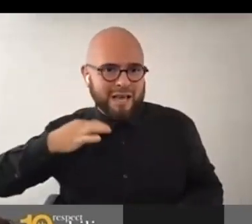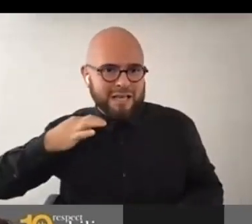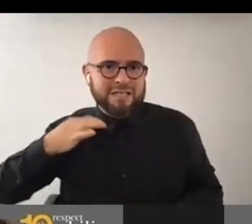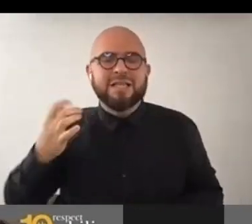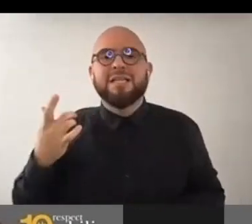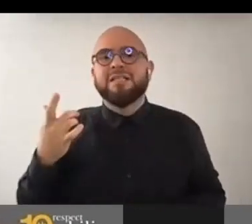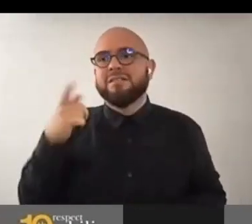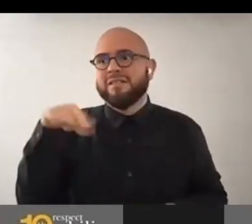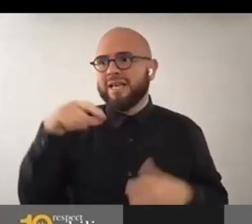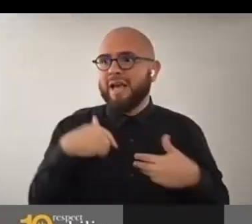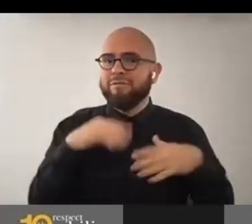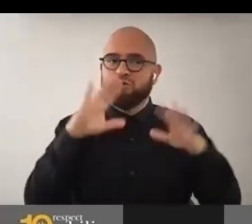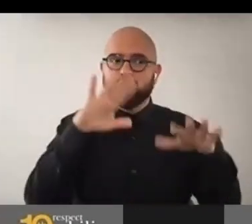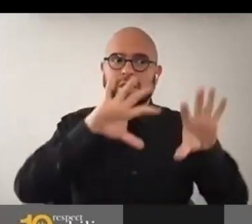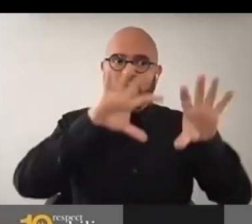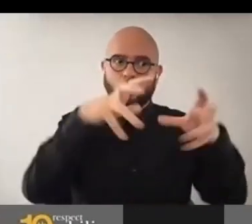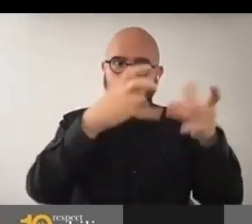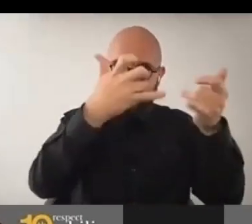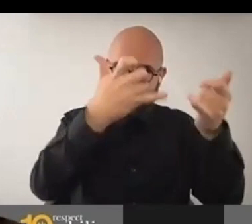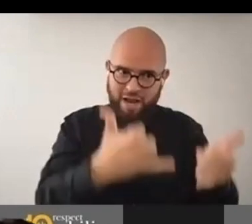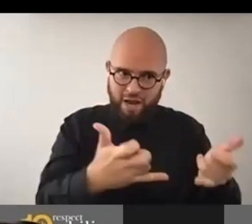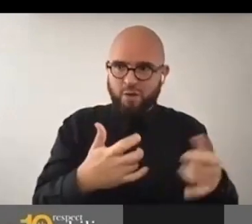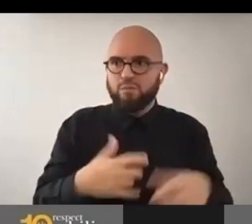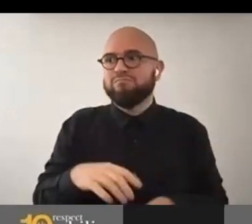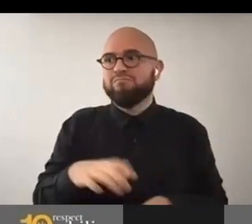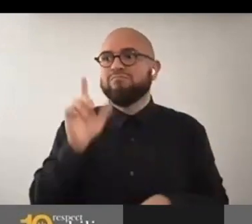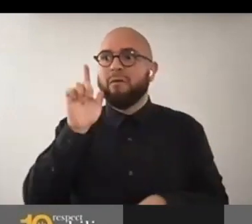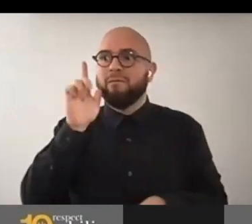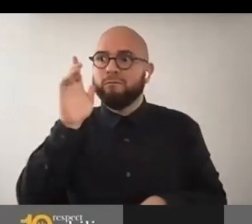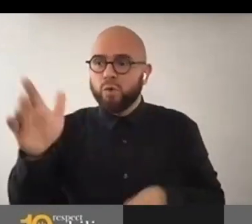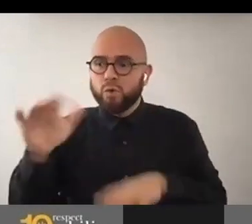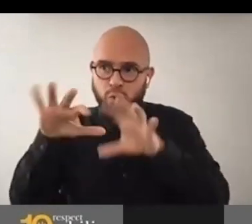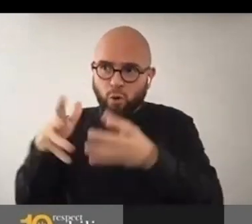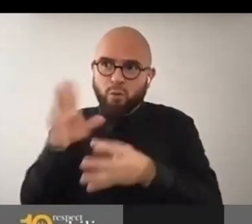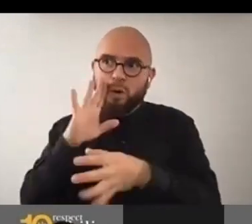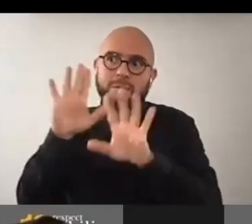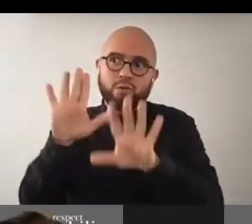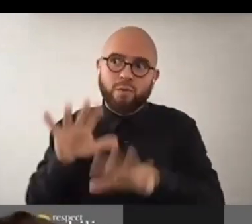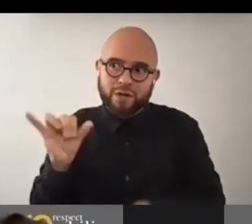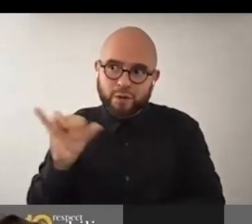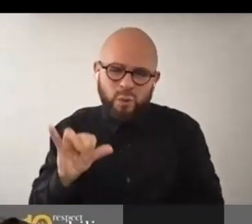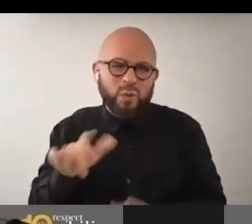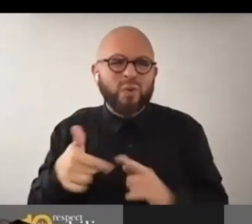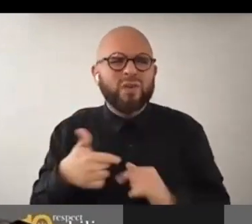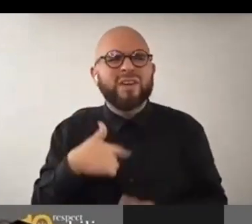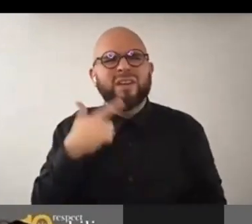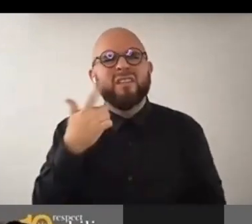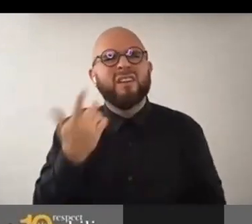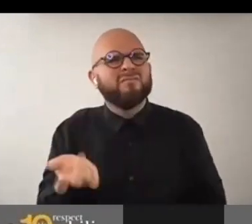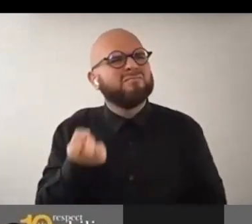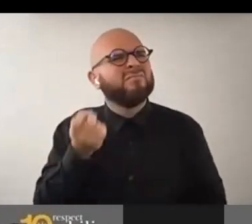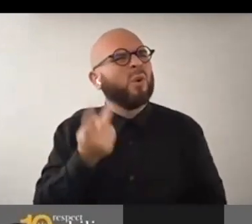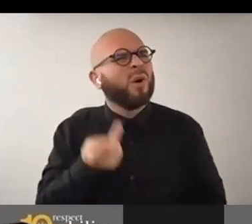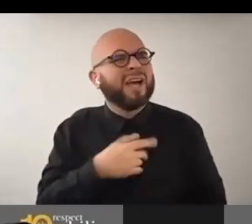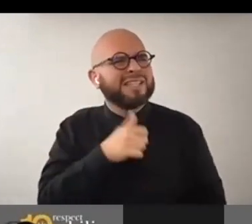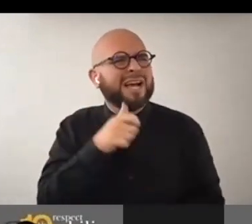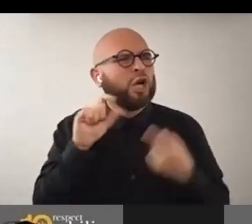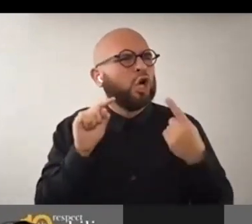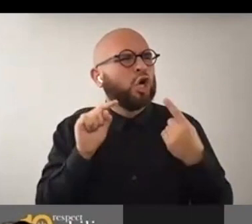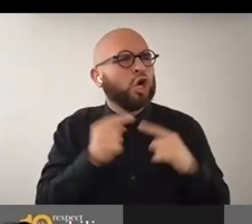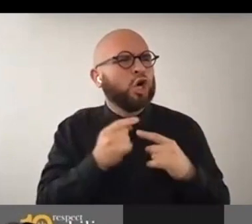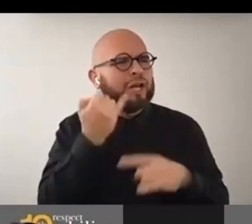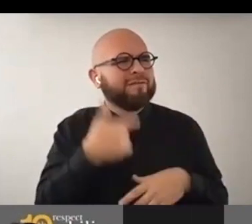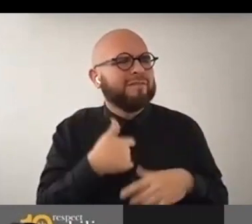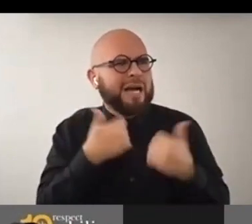later. And so I just kept trying. And besides that, I said to myself, it's not going to hurt me to try. I